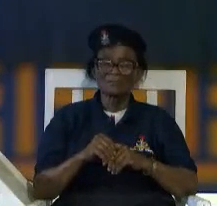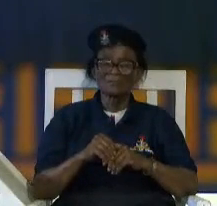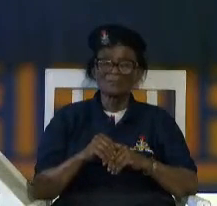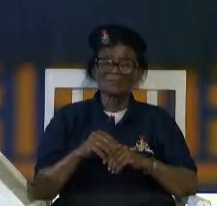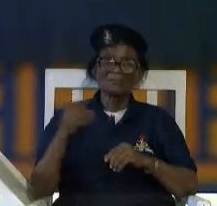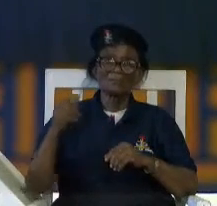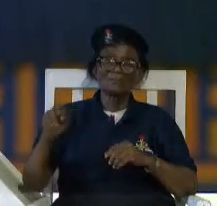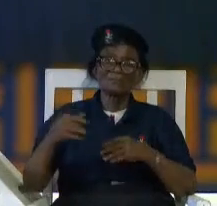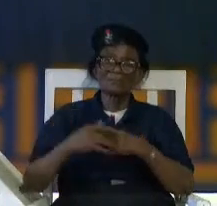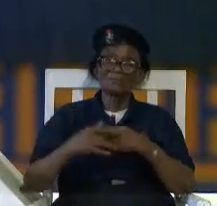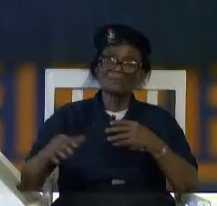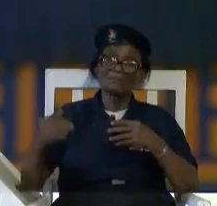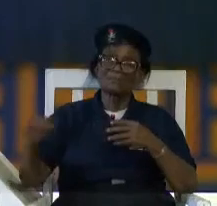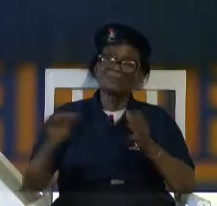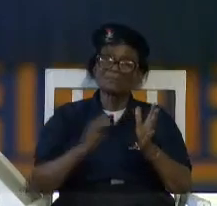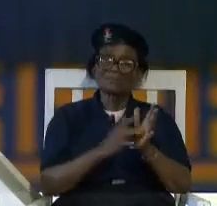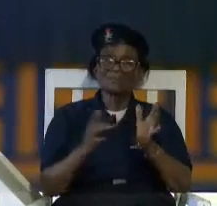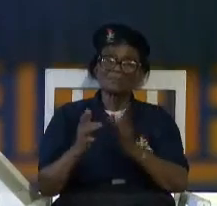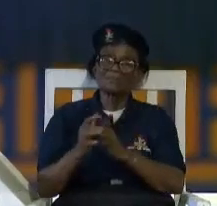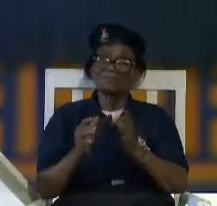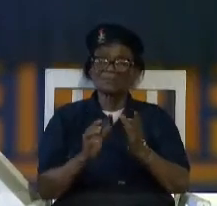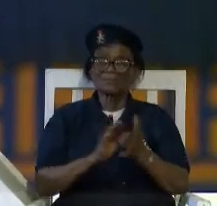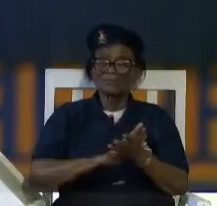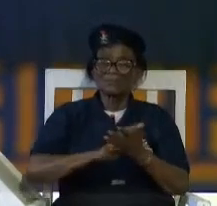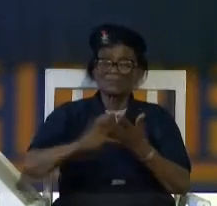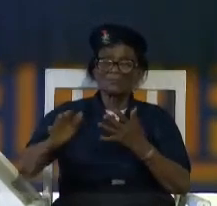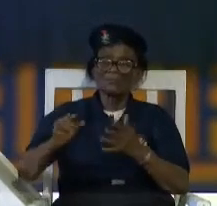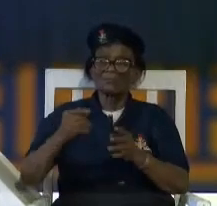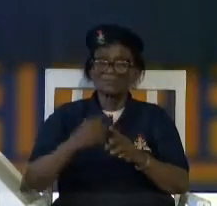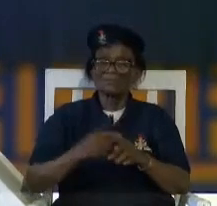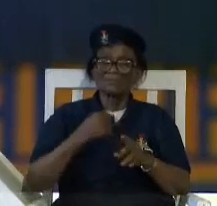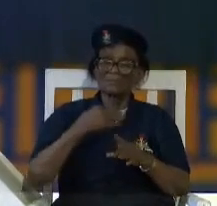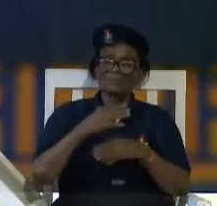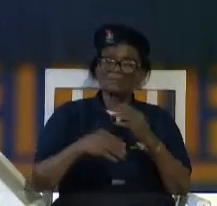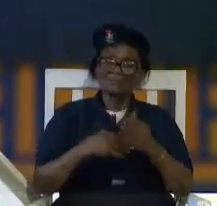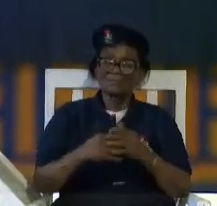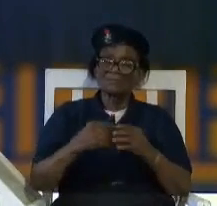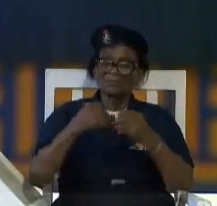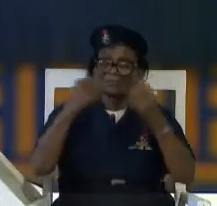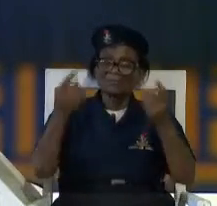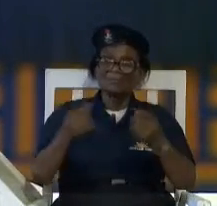The blood of Jesus cleanses from all sins.